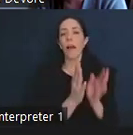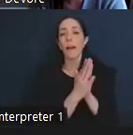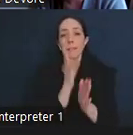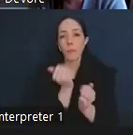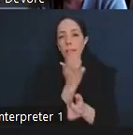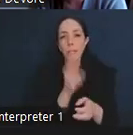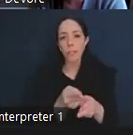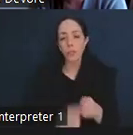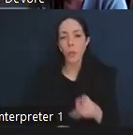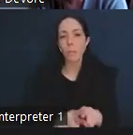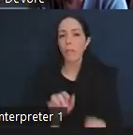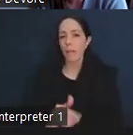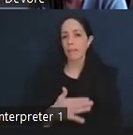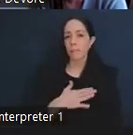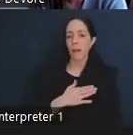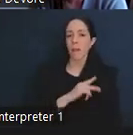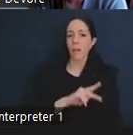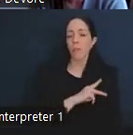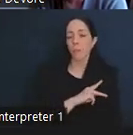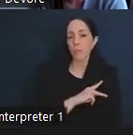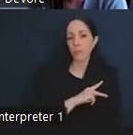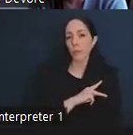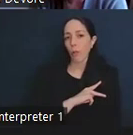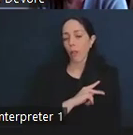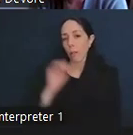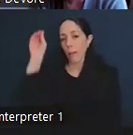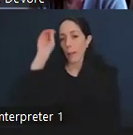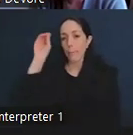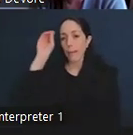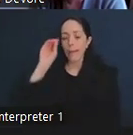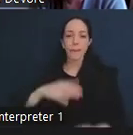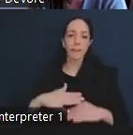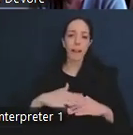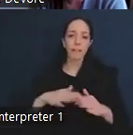that would be my personal bright line, but I know everybody's got their own.